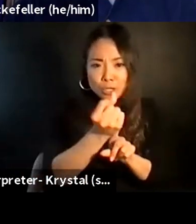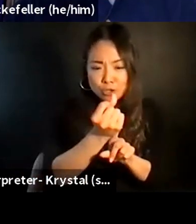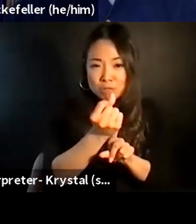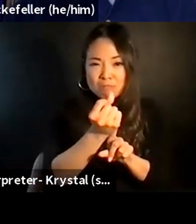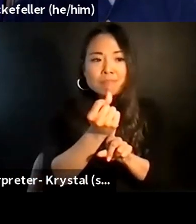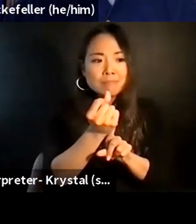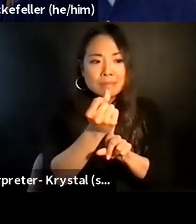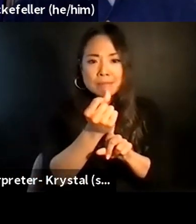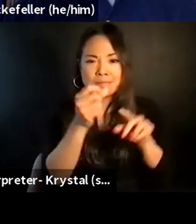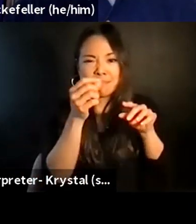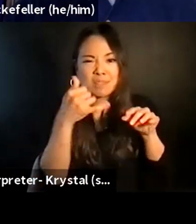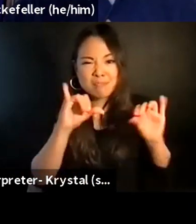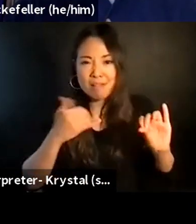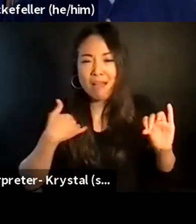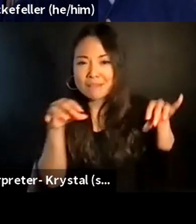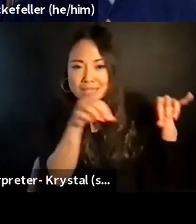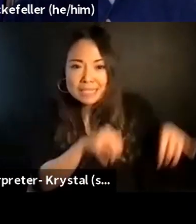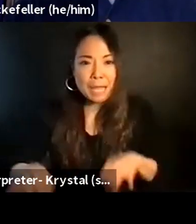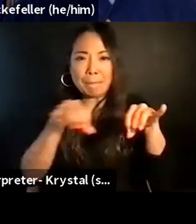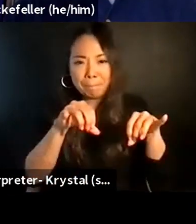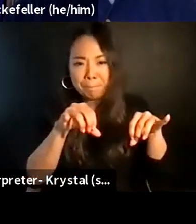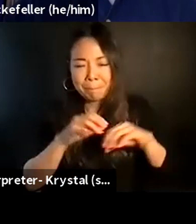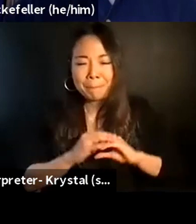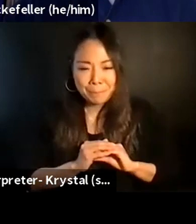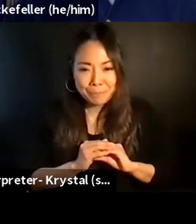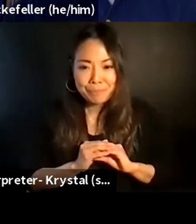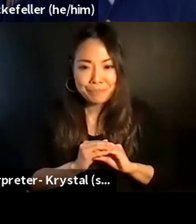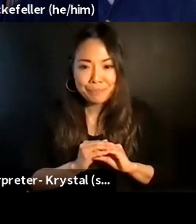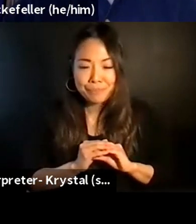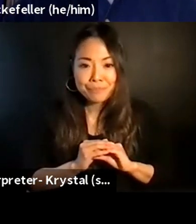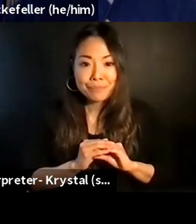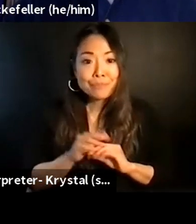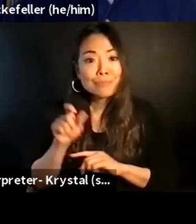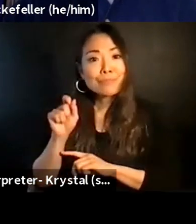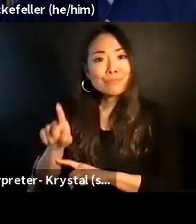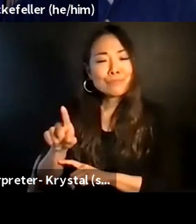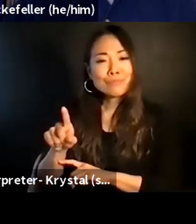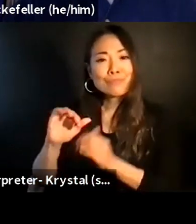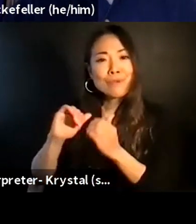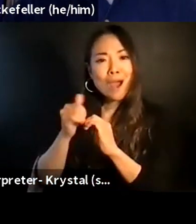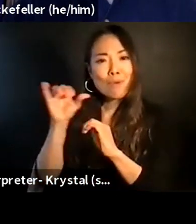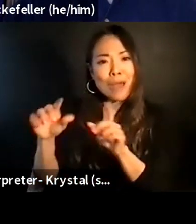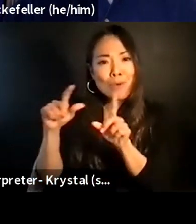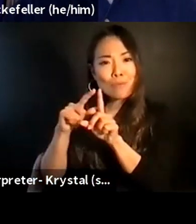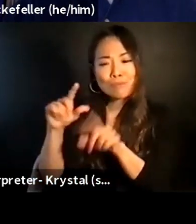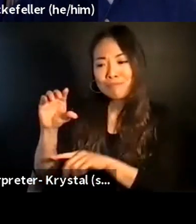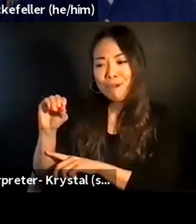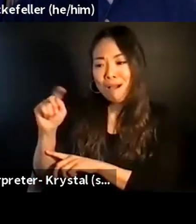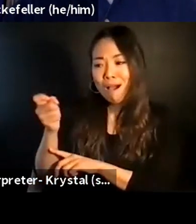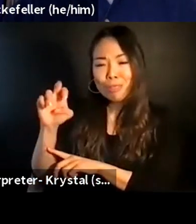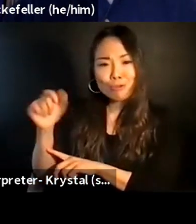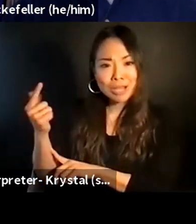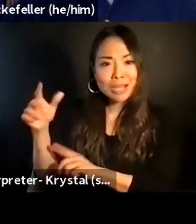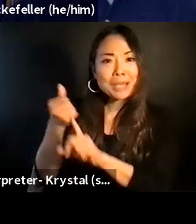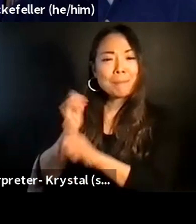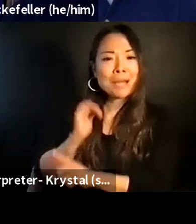underlying dynamics. So the question is, how does othering impact our community, specifically related